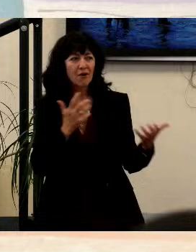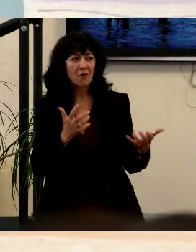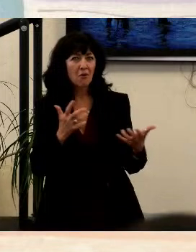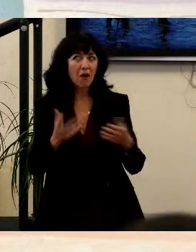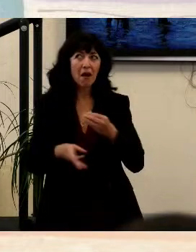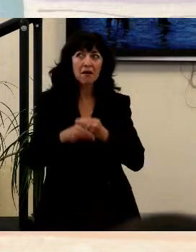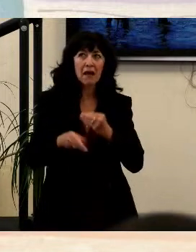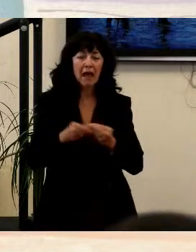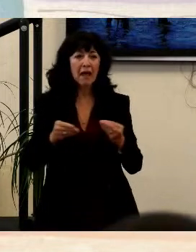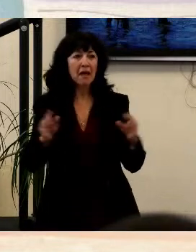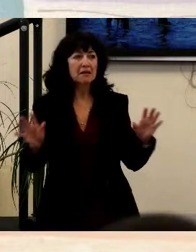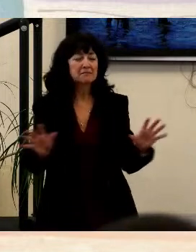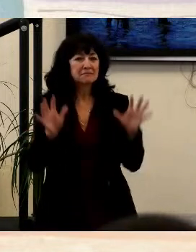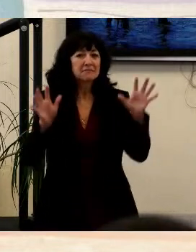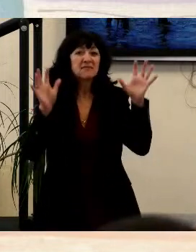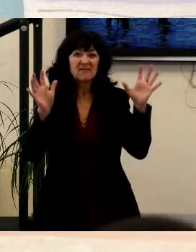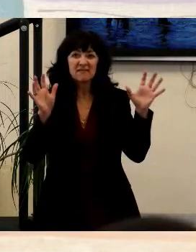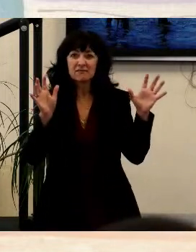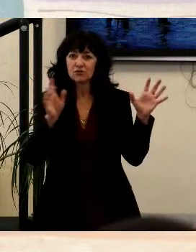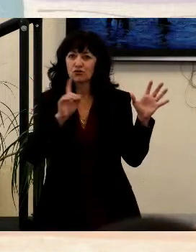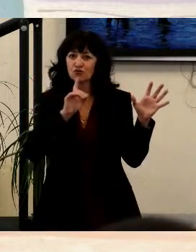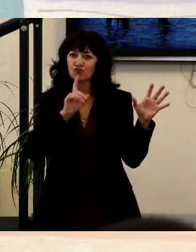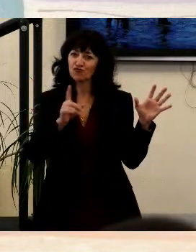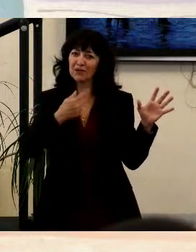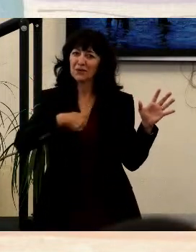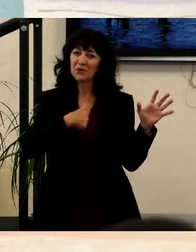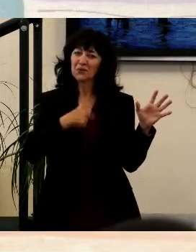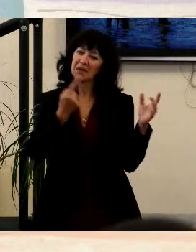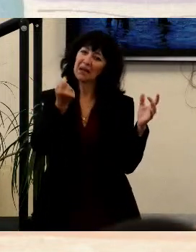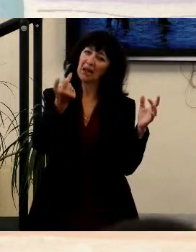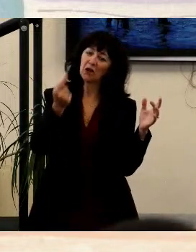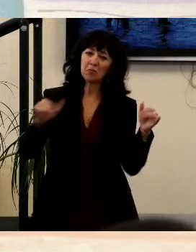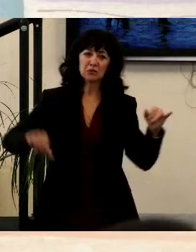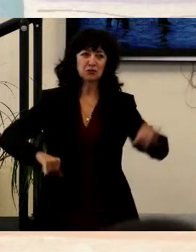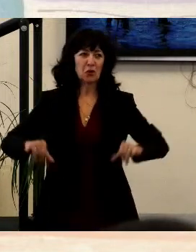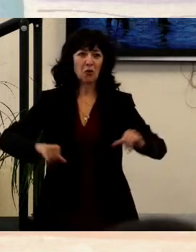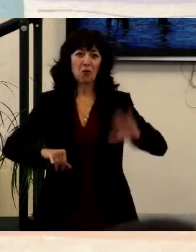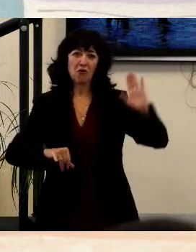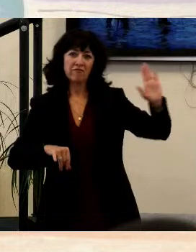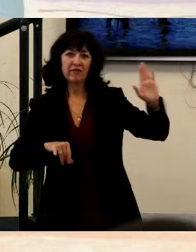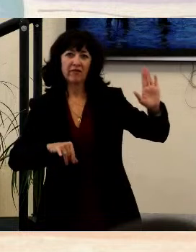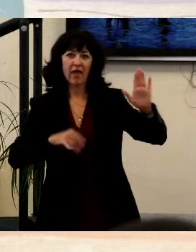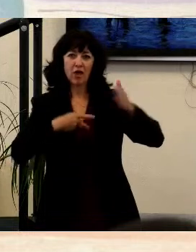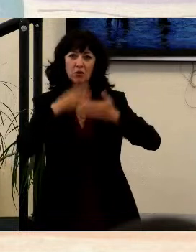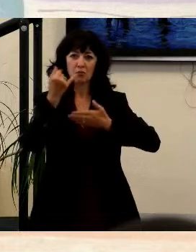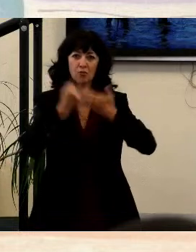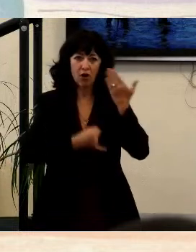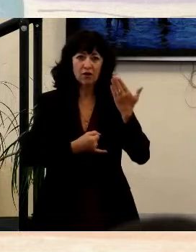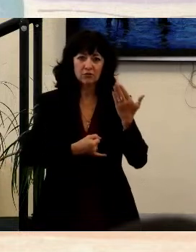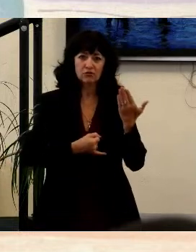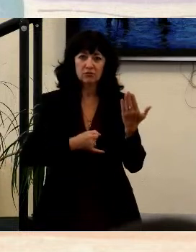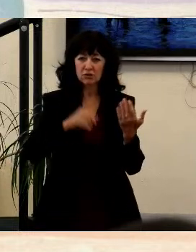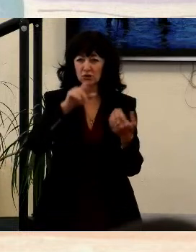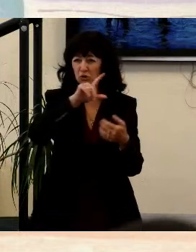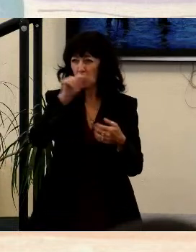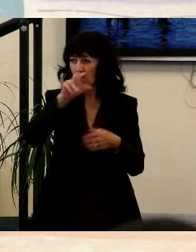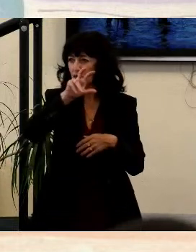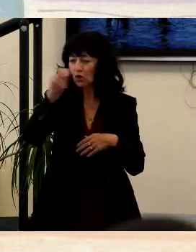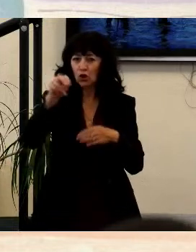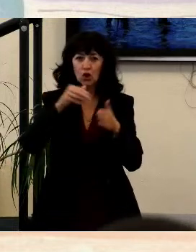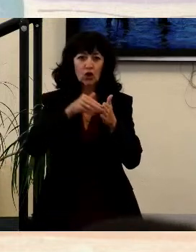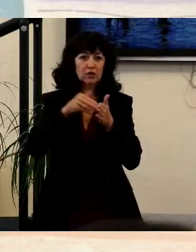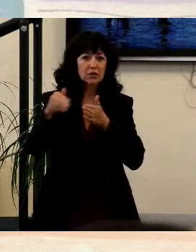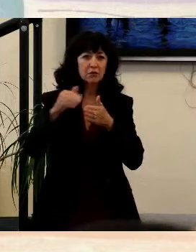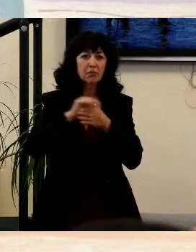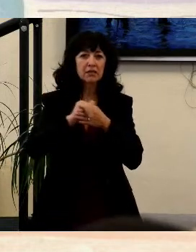the incredible investment that we've made using mostly federal money, close to $50 million, another $20 to $30 million